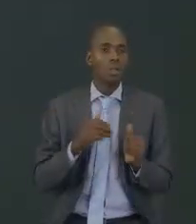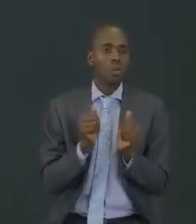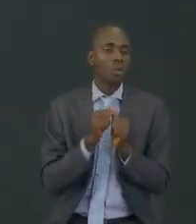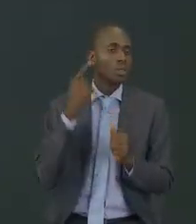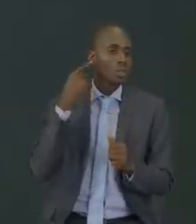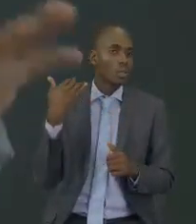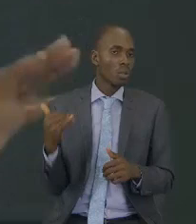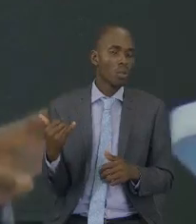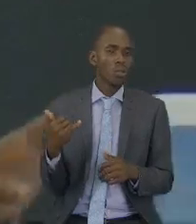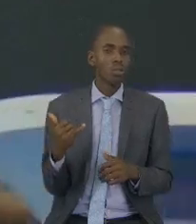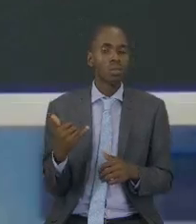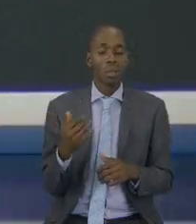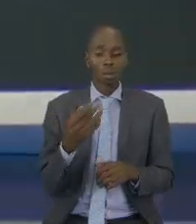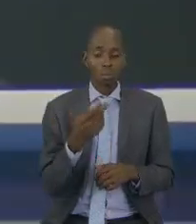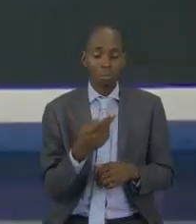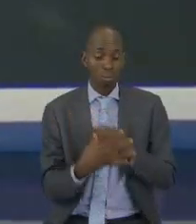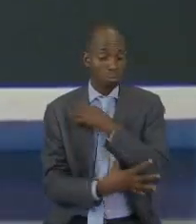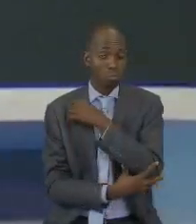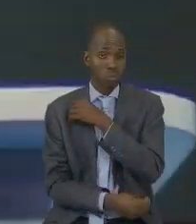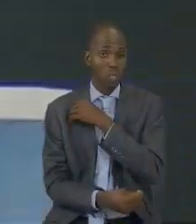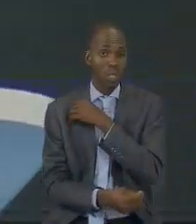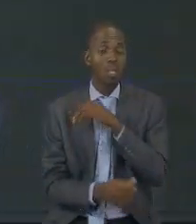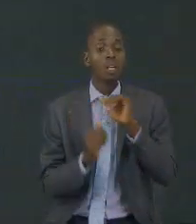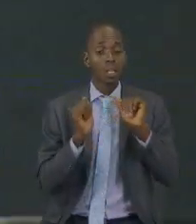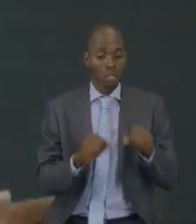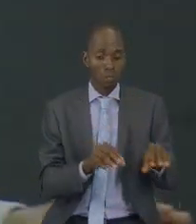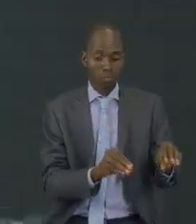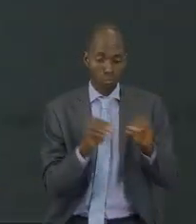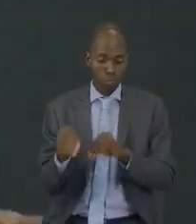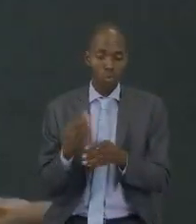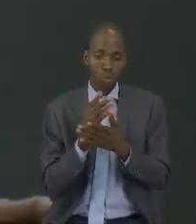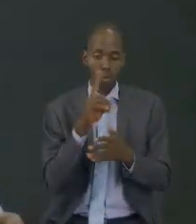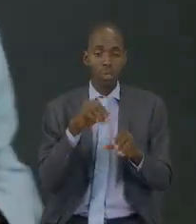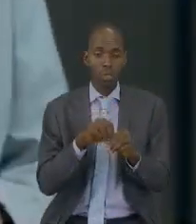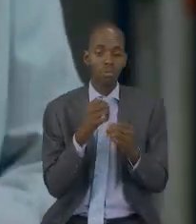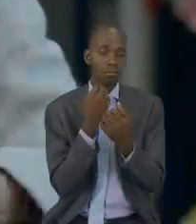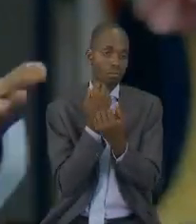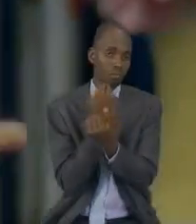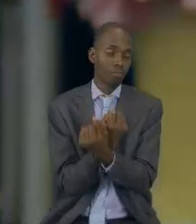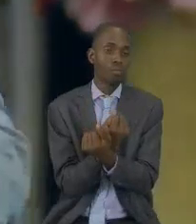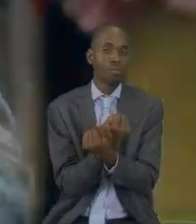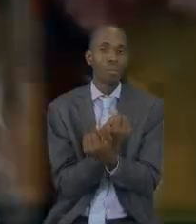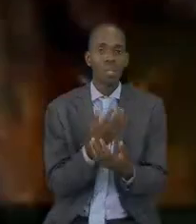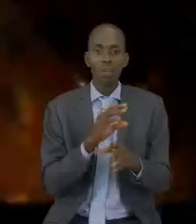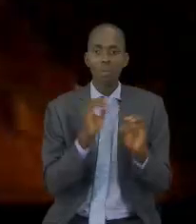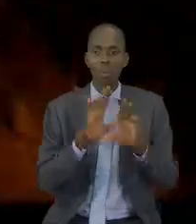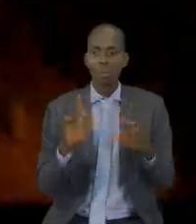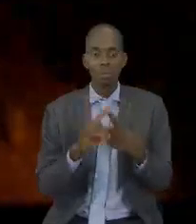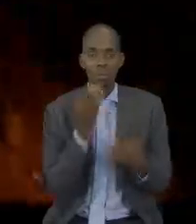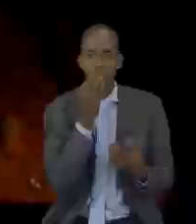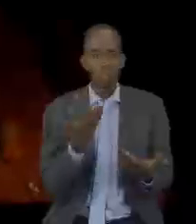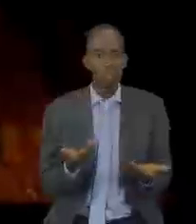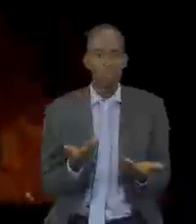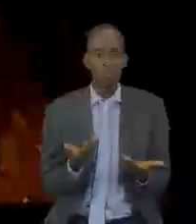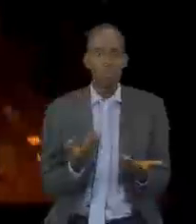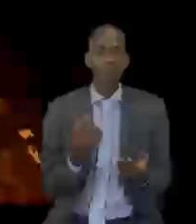gold. Poverty can put a person in captivity. Nothing to eat. It's